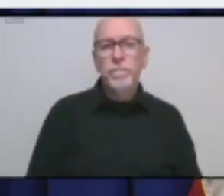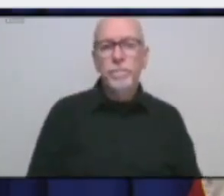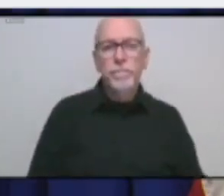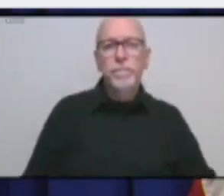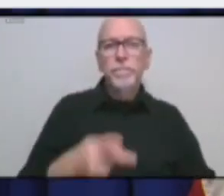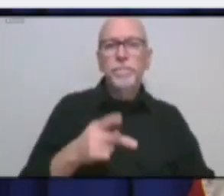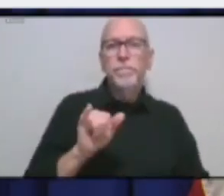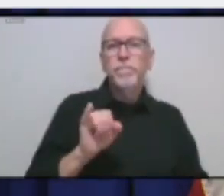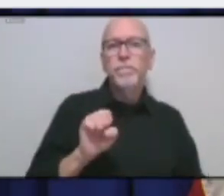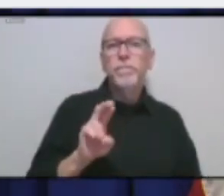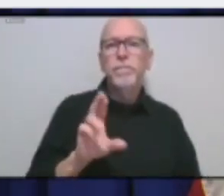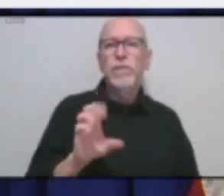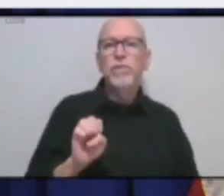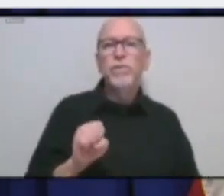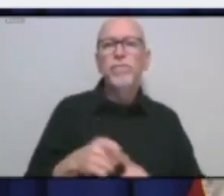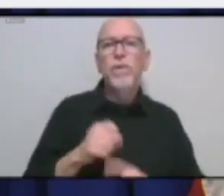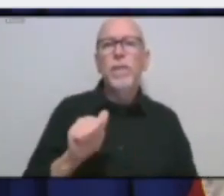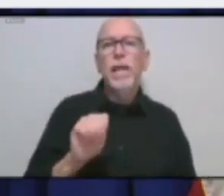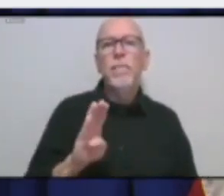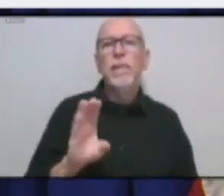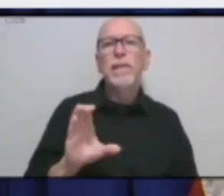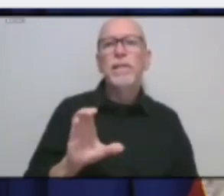Pierce with ABC 57.